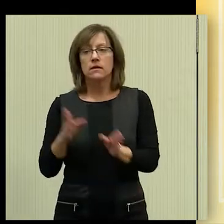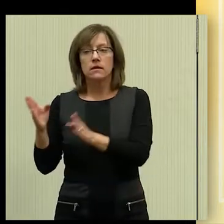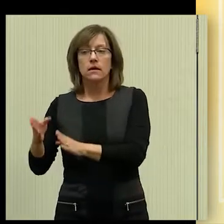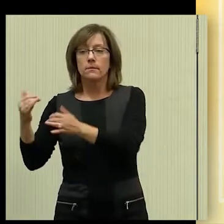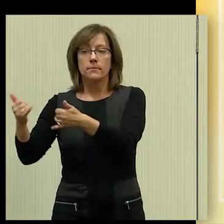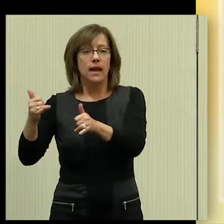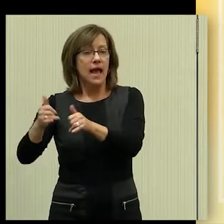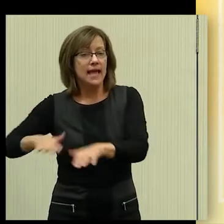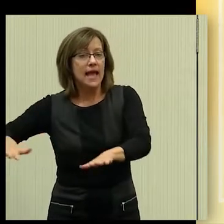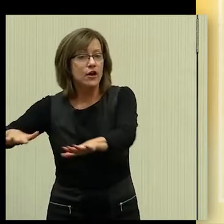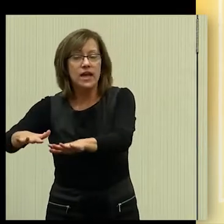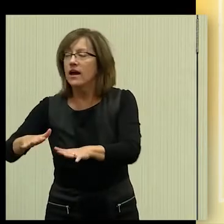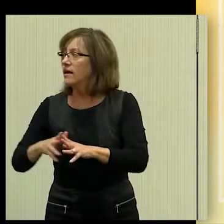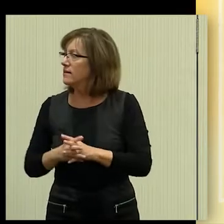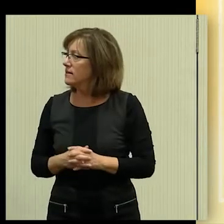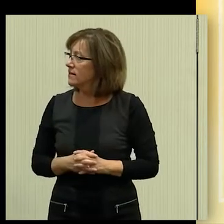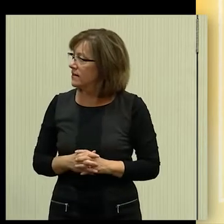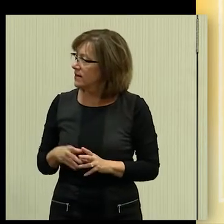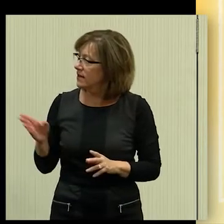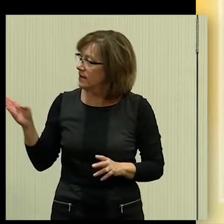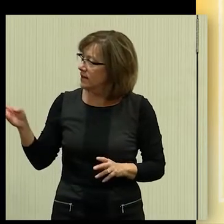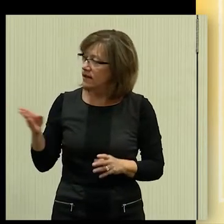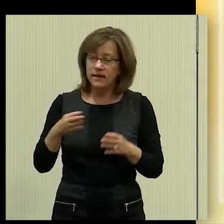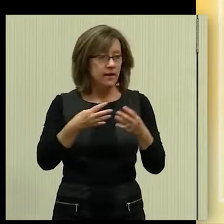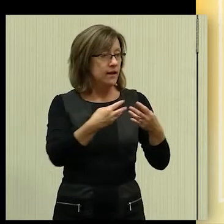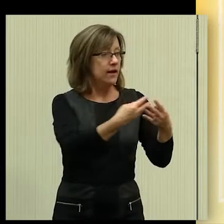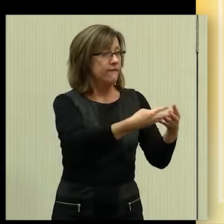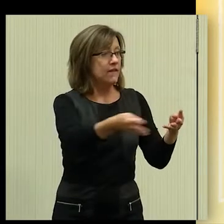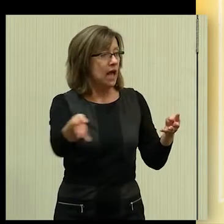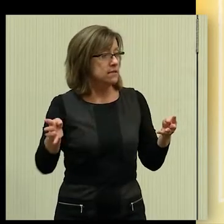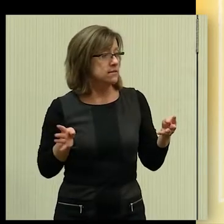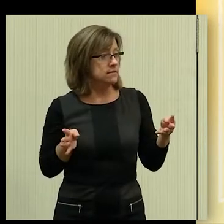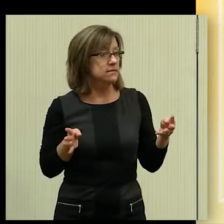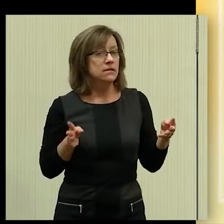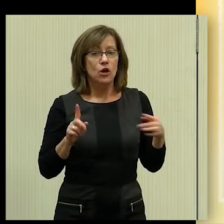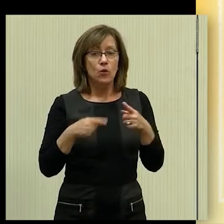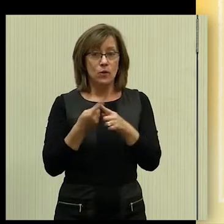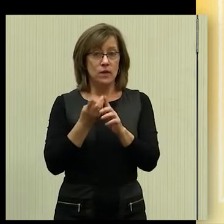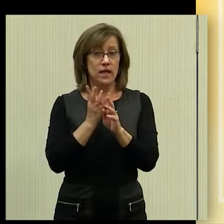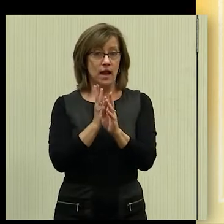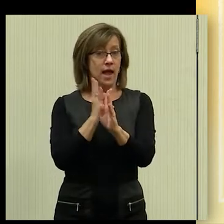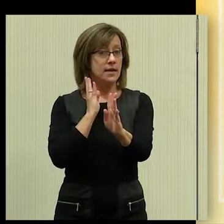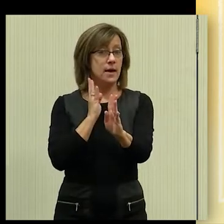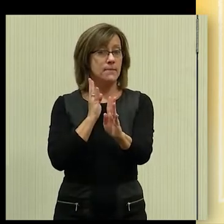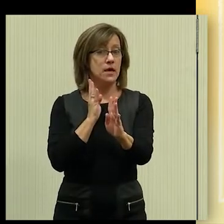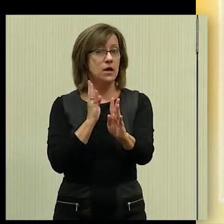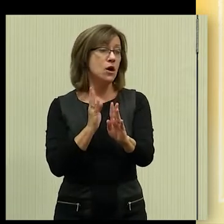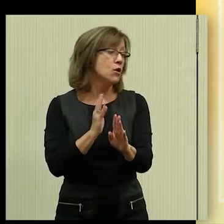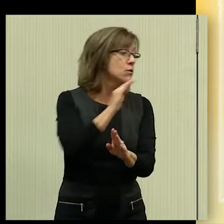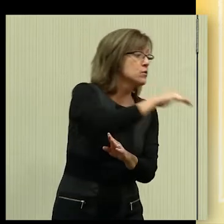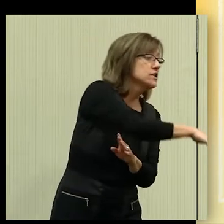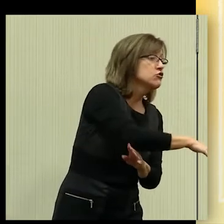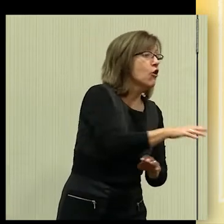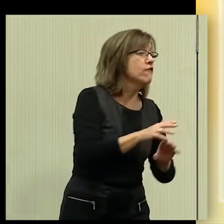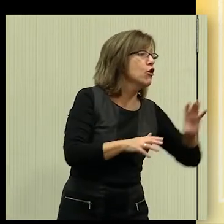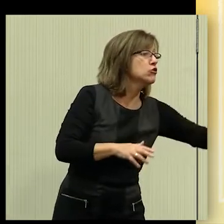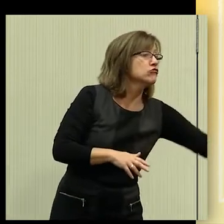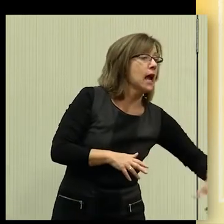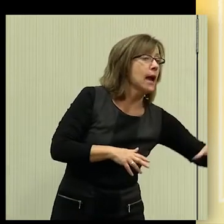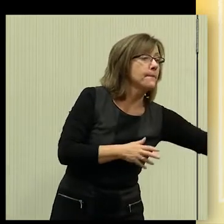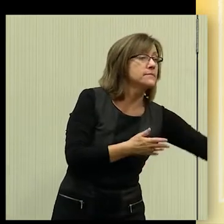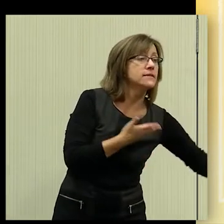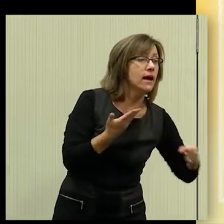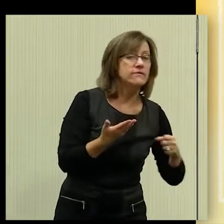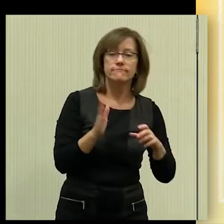Here's a play area, and here's a fence. So when we're lining up, are we reaching over and grabbing things out of the play